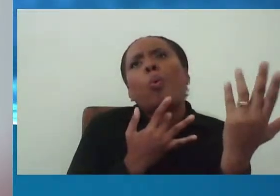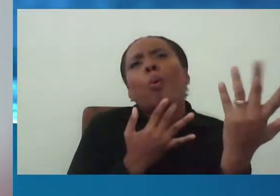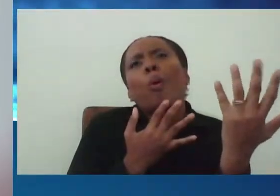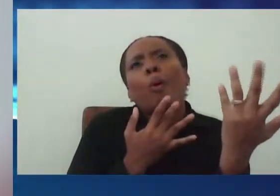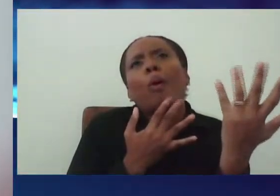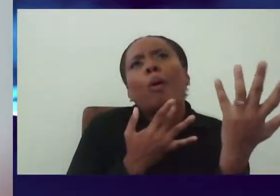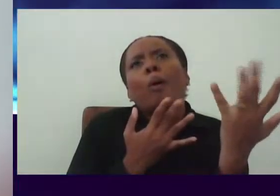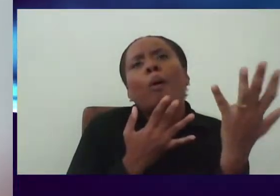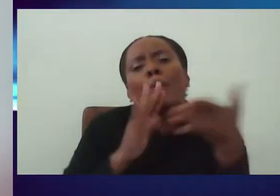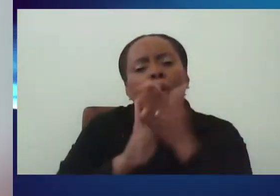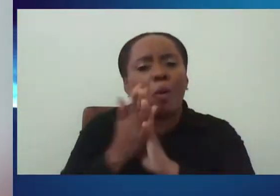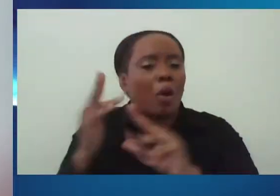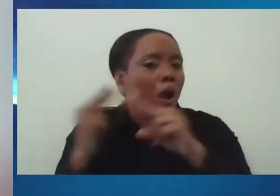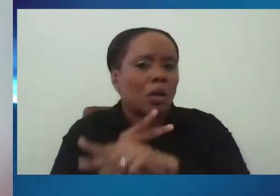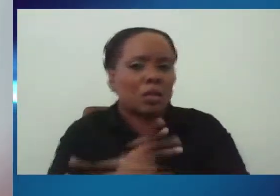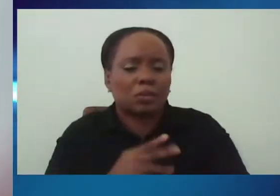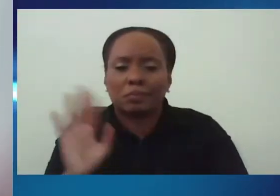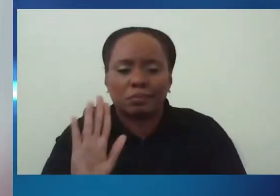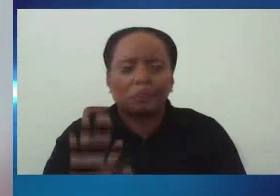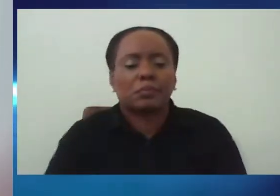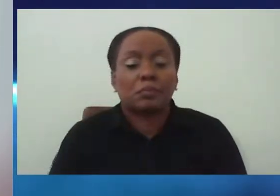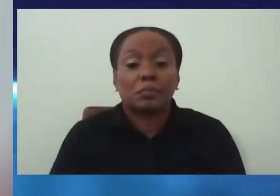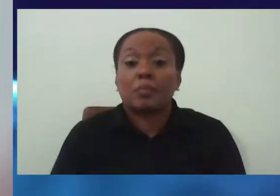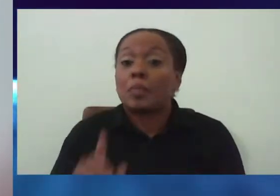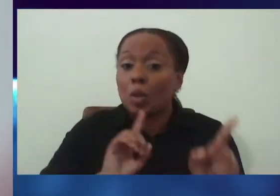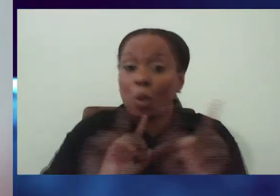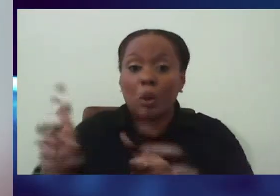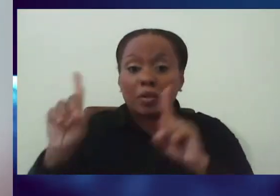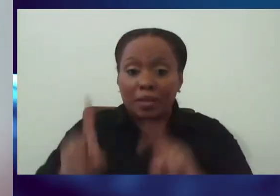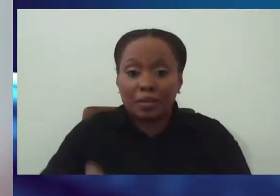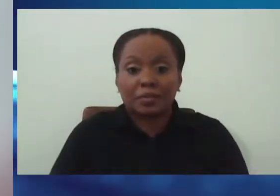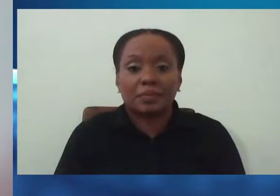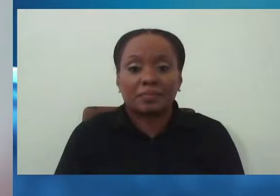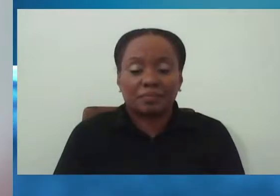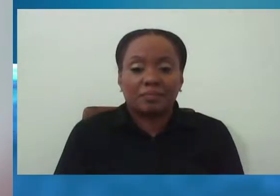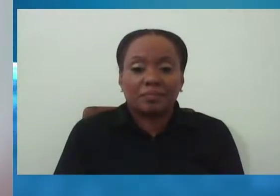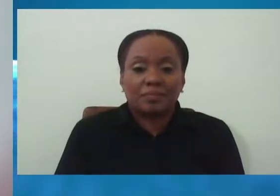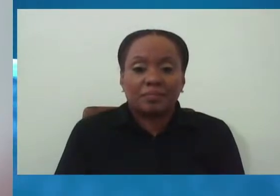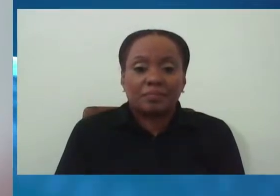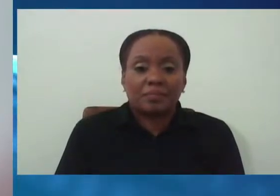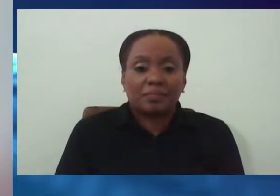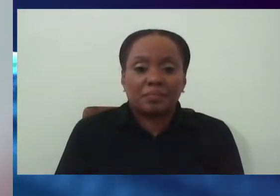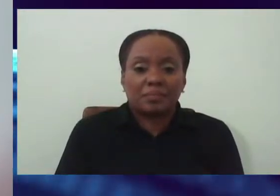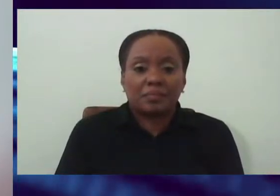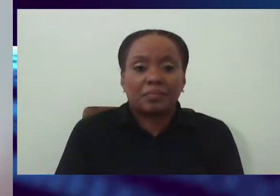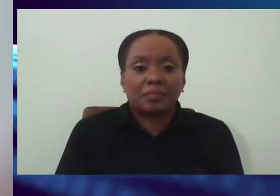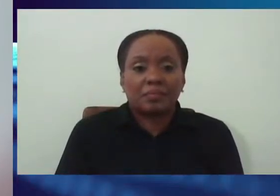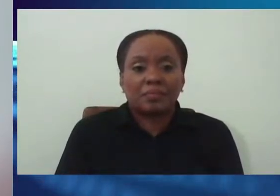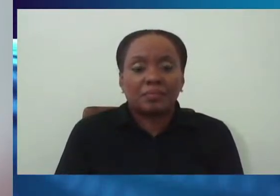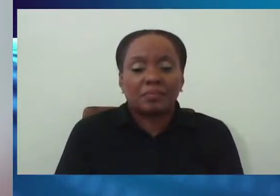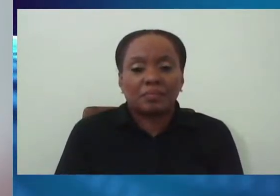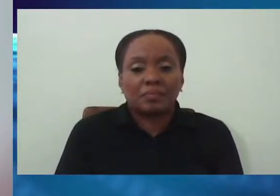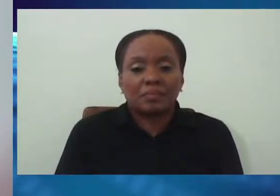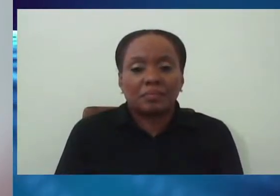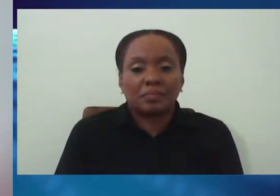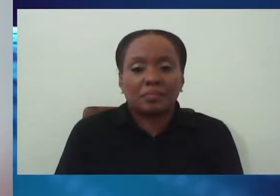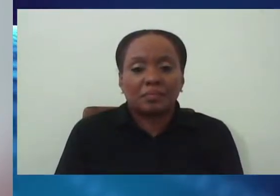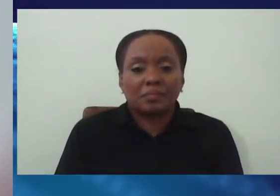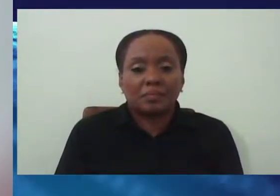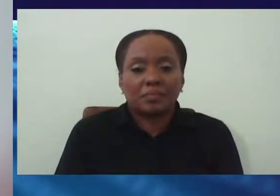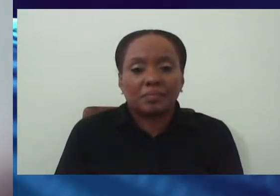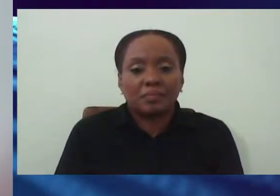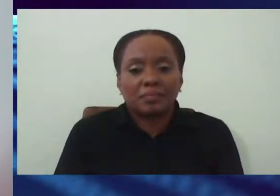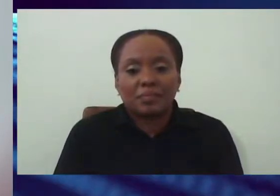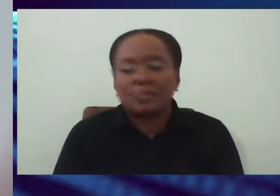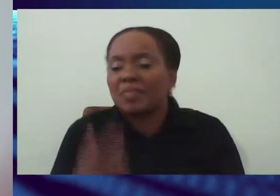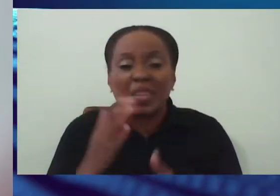to be tested. Yes, some of the symptoms, many of the symptoms that are associated with COVID are common symptoms and may